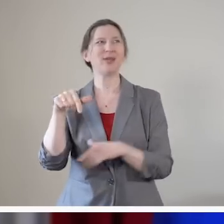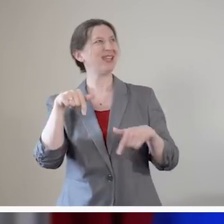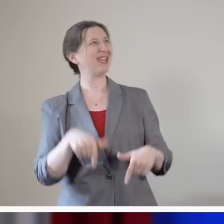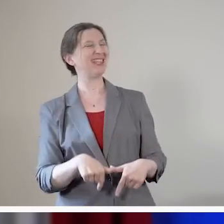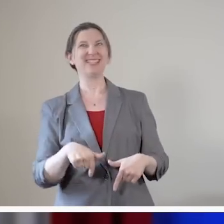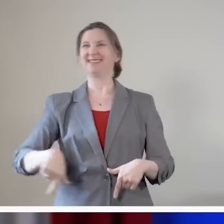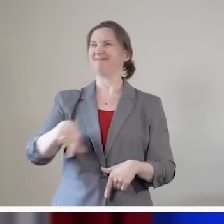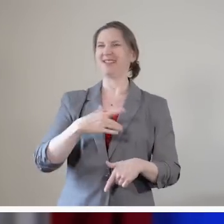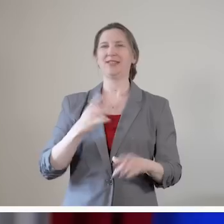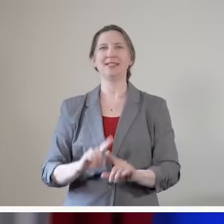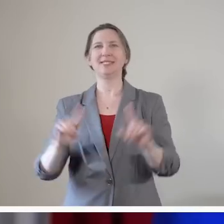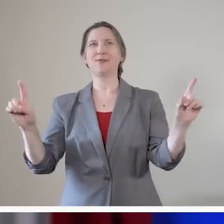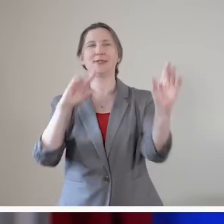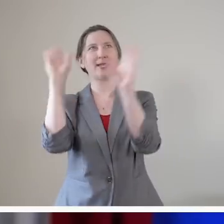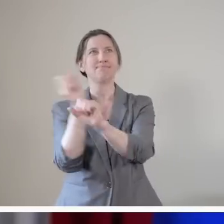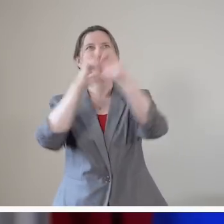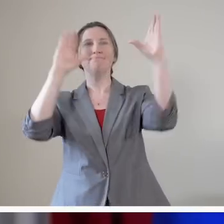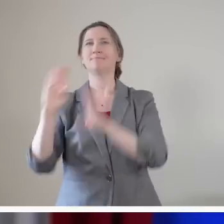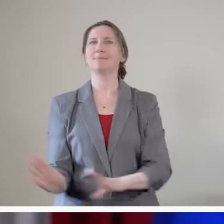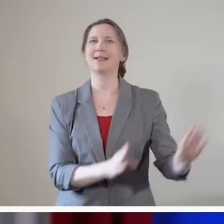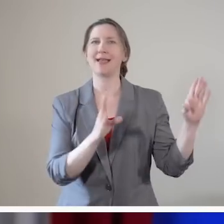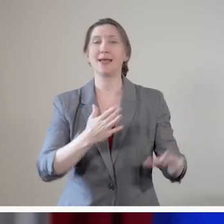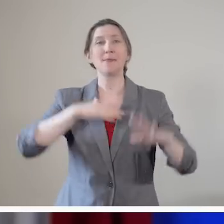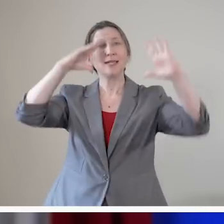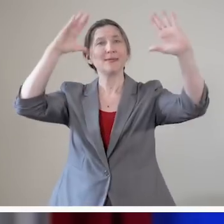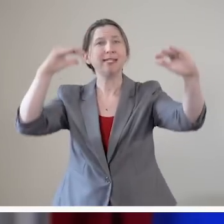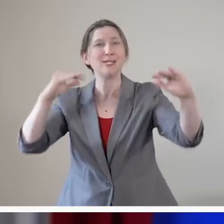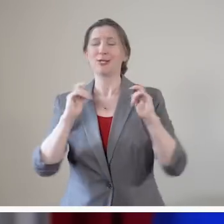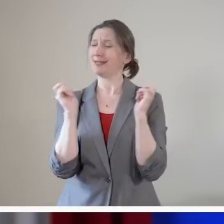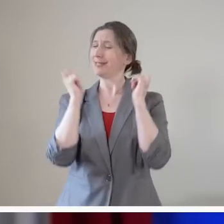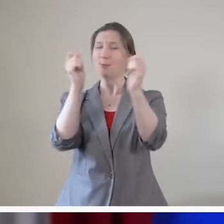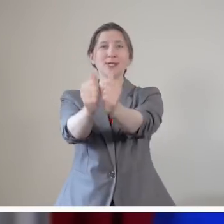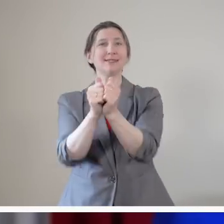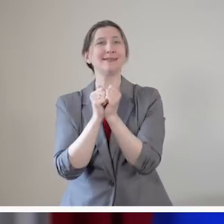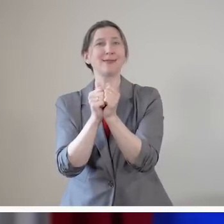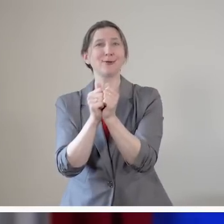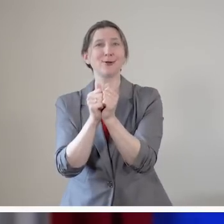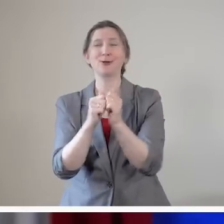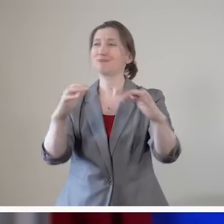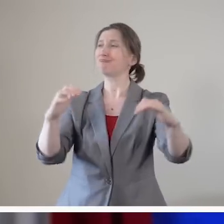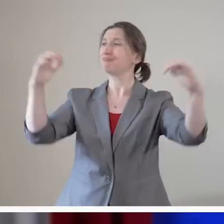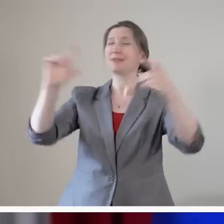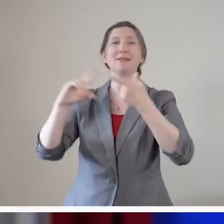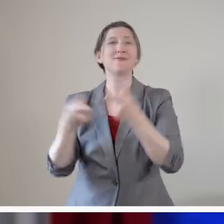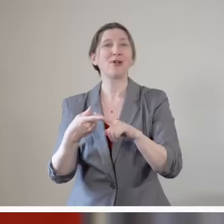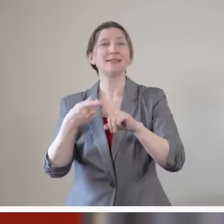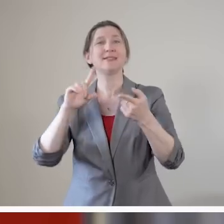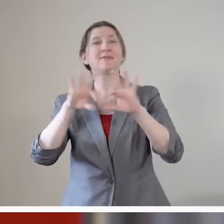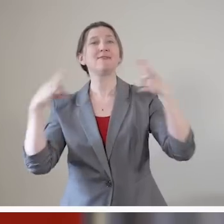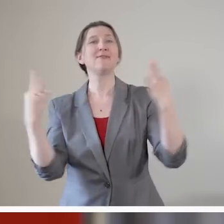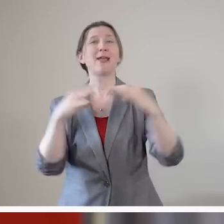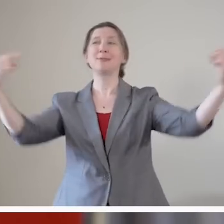from the one we planned for. I had hoped to be celebrating with you in person, with your proud families and friends all in attendance.